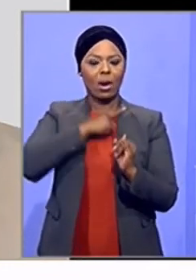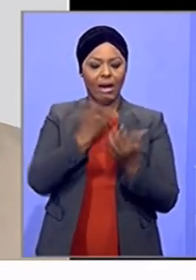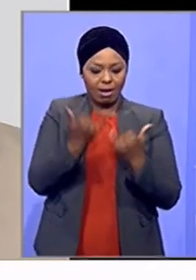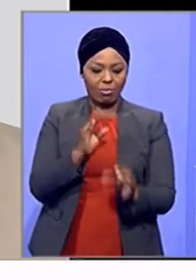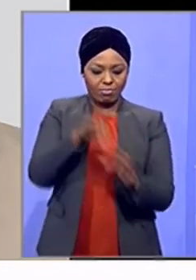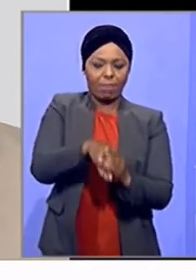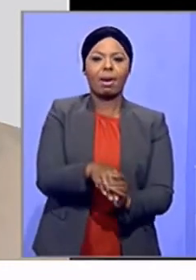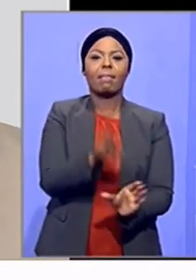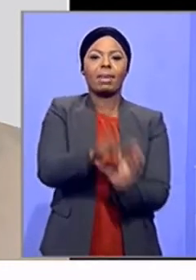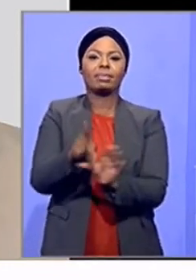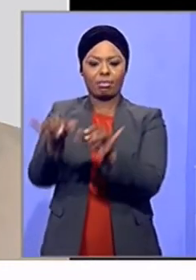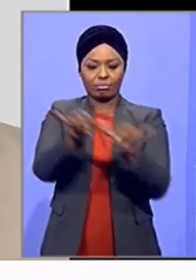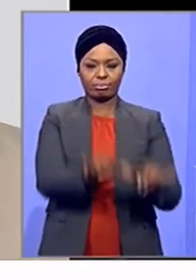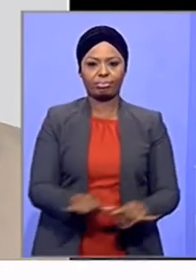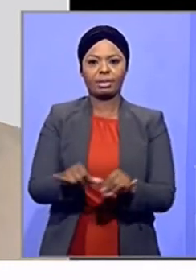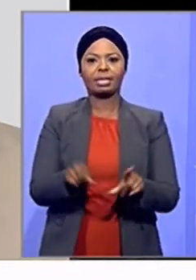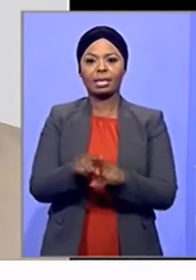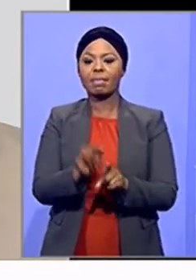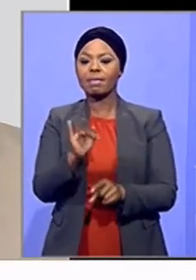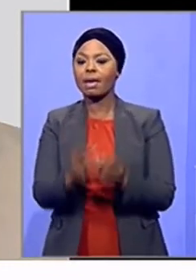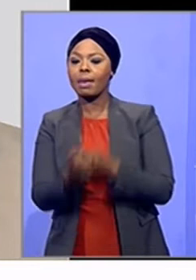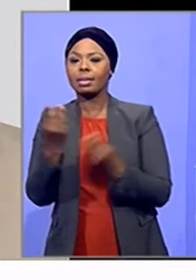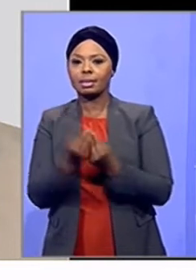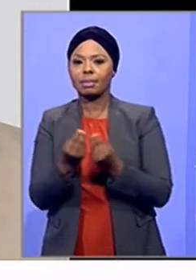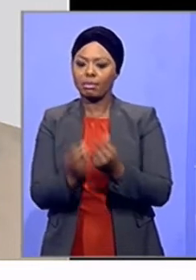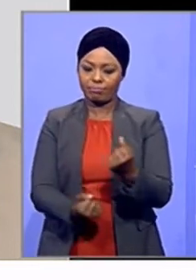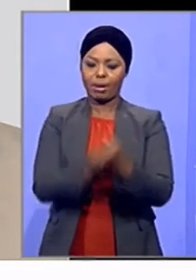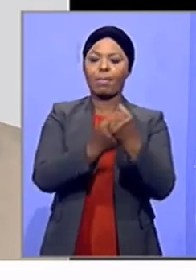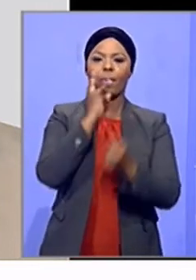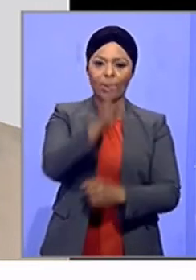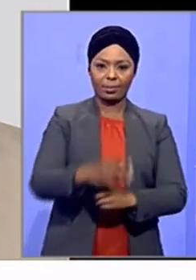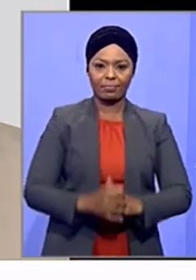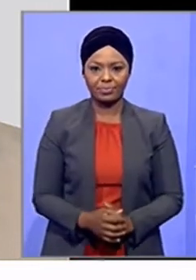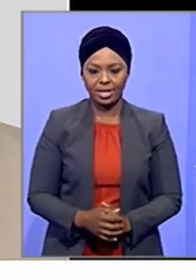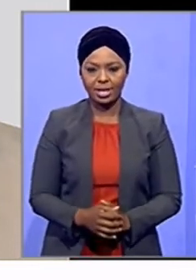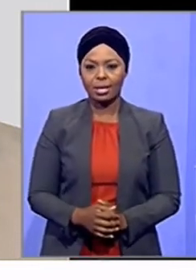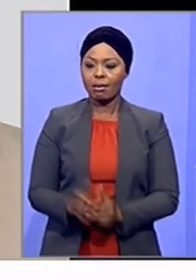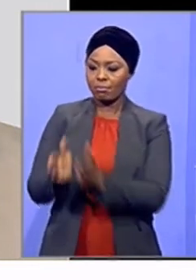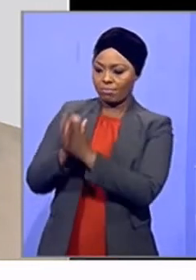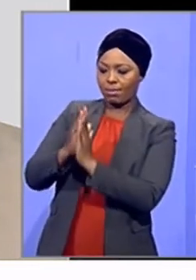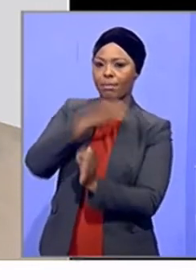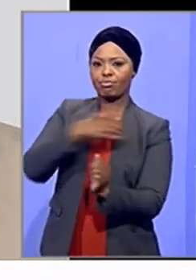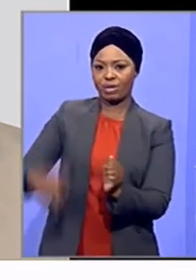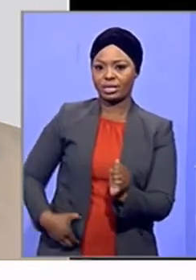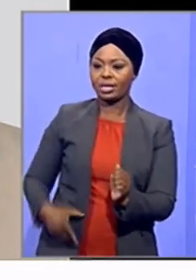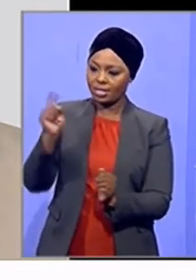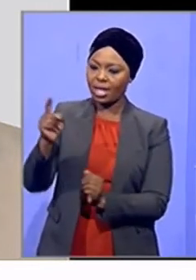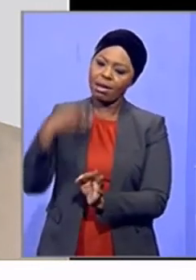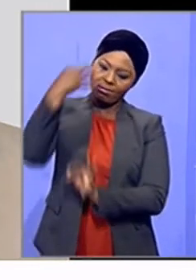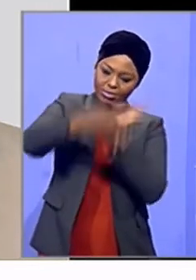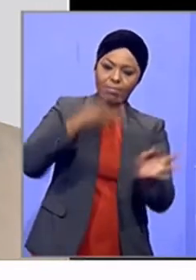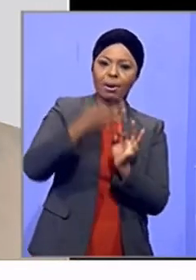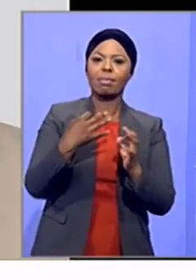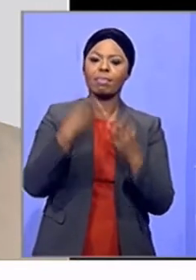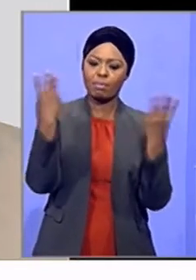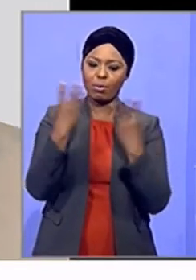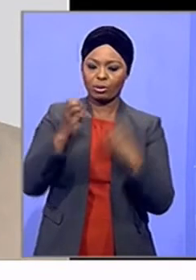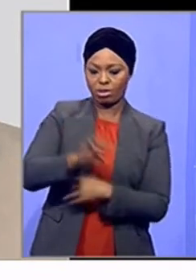in symbolic and opportunistic exercises. We have called on the President to provide the nation with some explanation for the